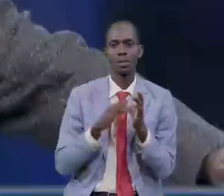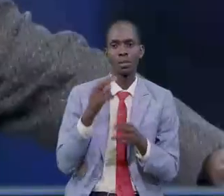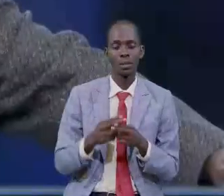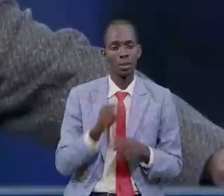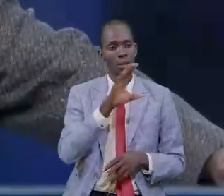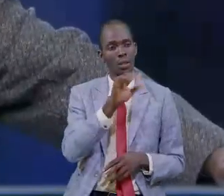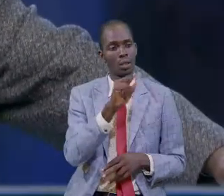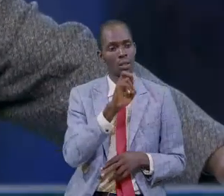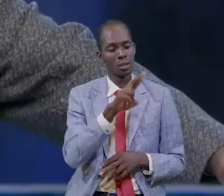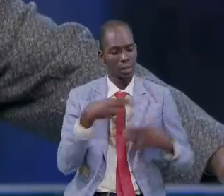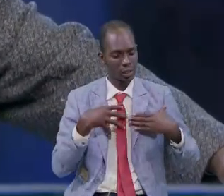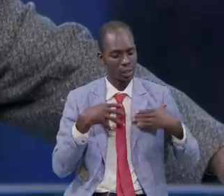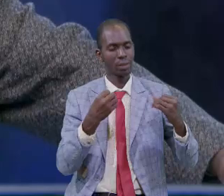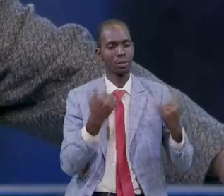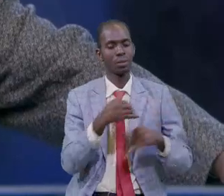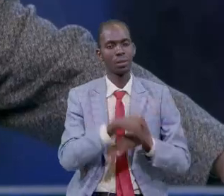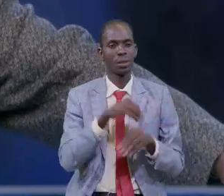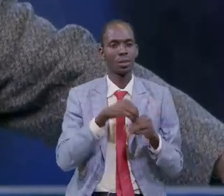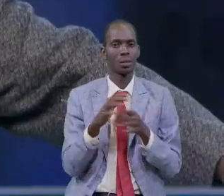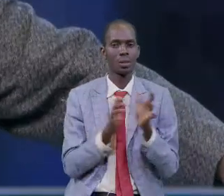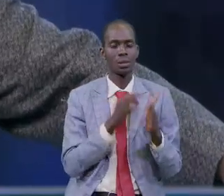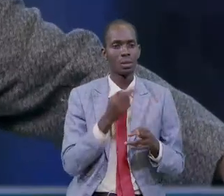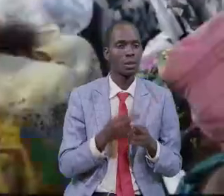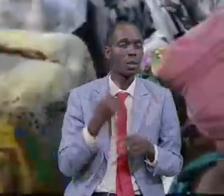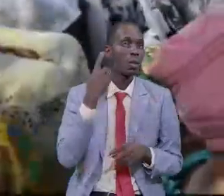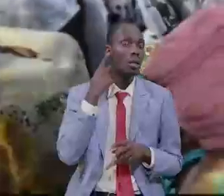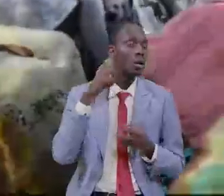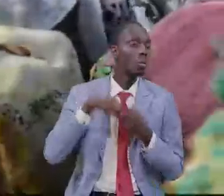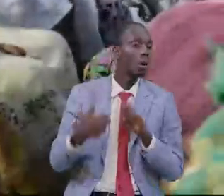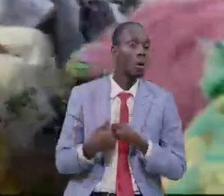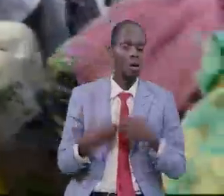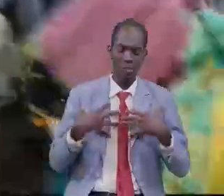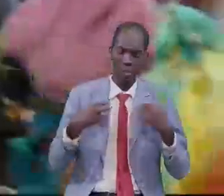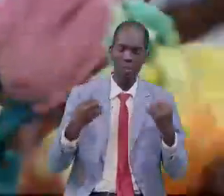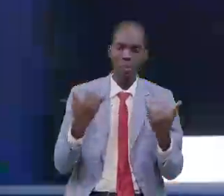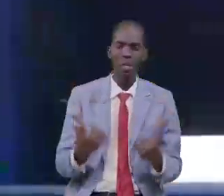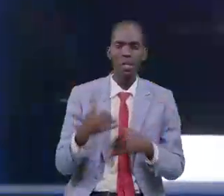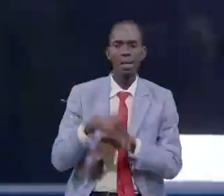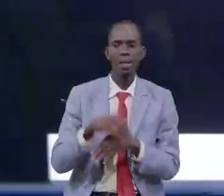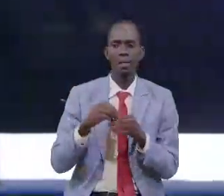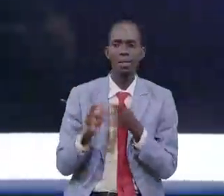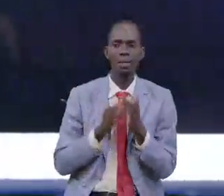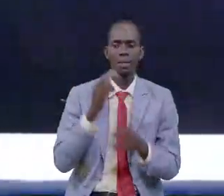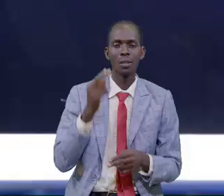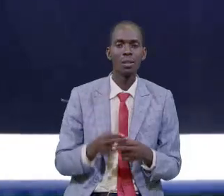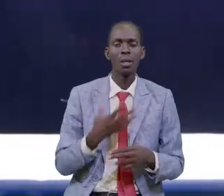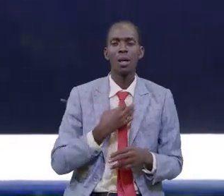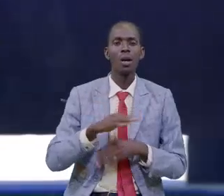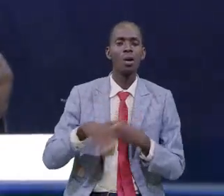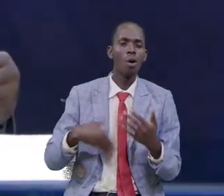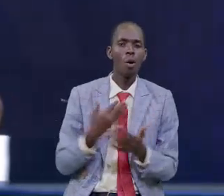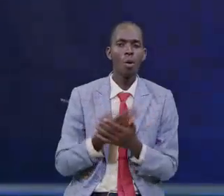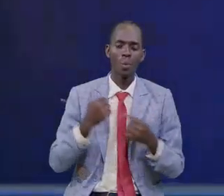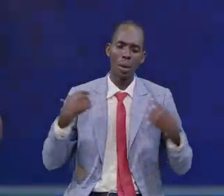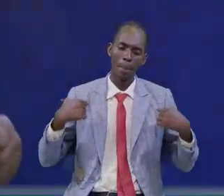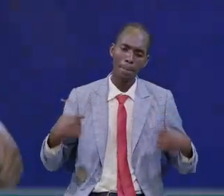tonight. Hearing problem, heal tonight. And all the pain inside your